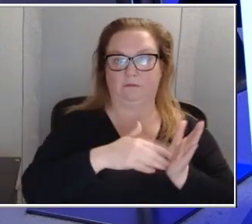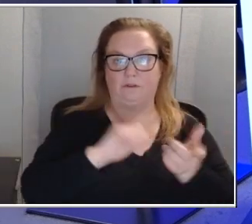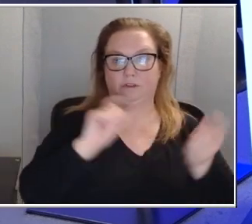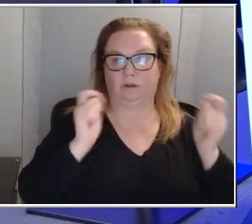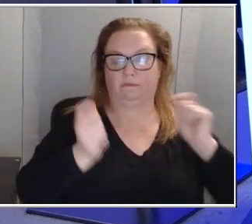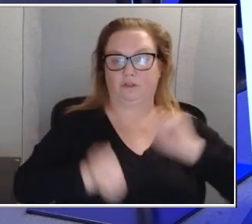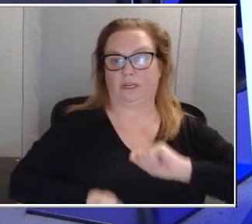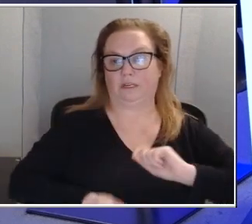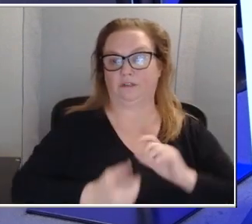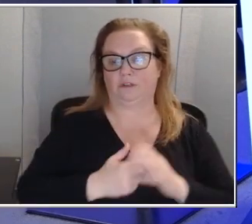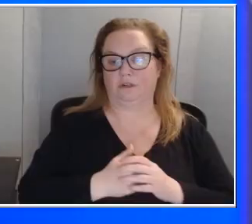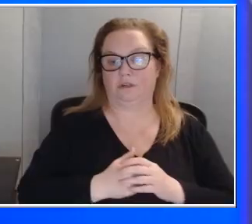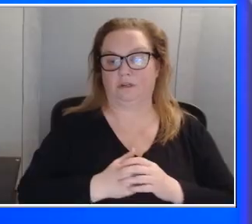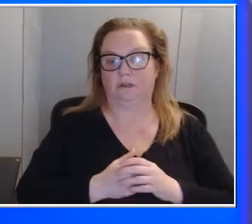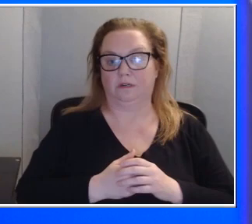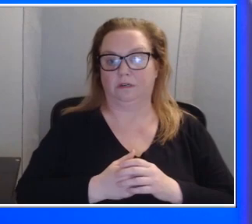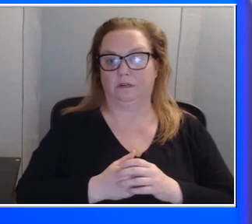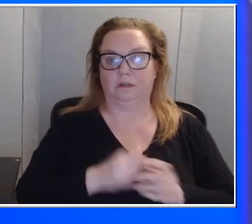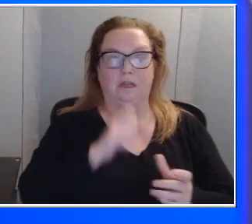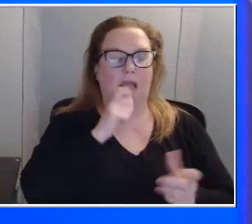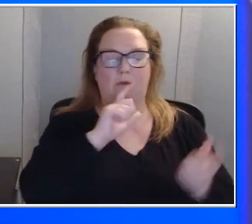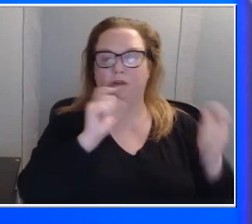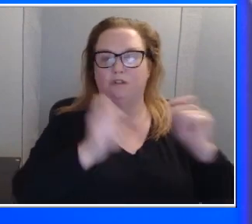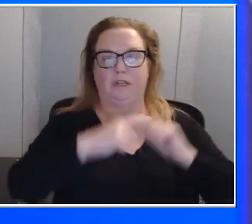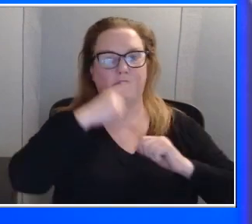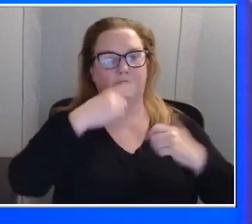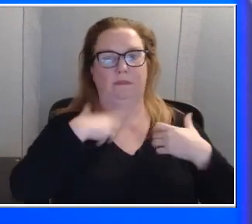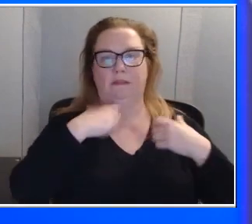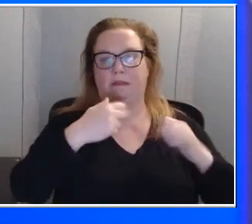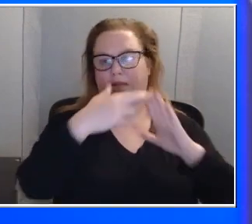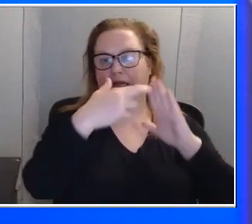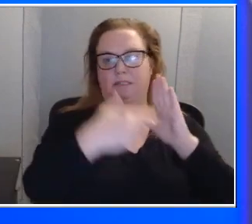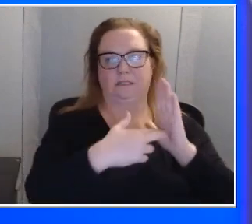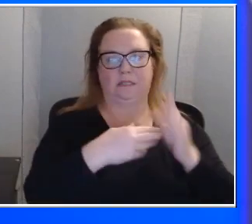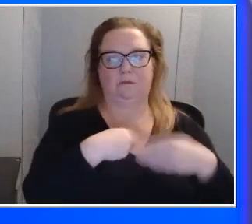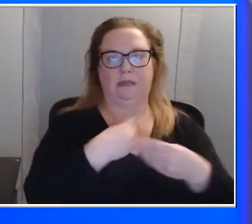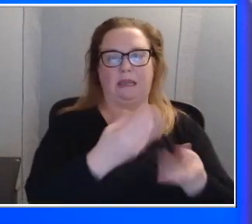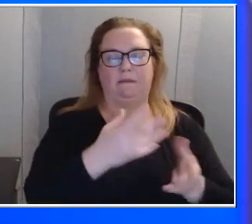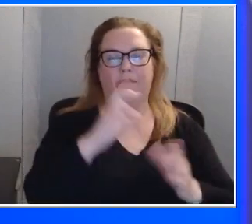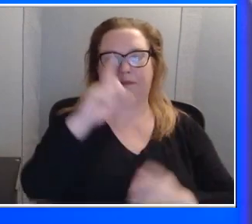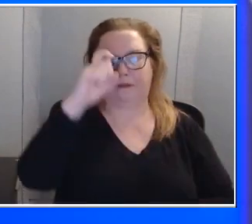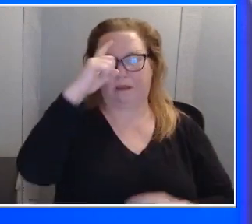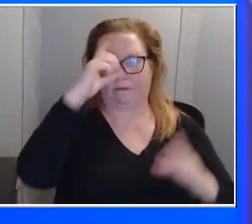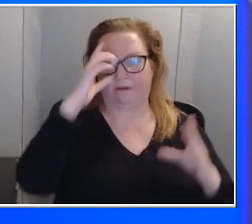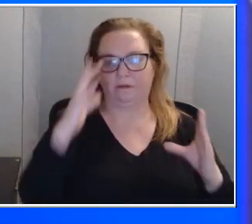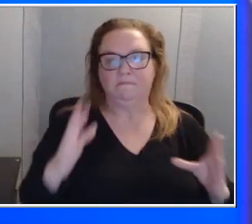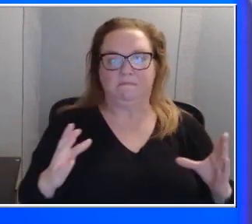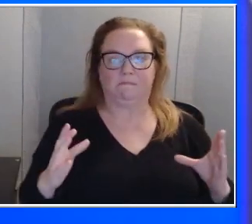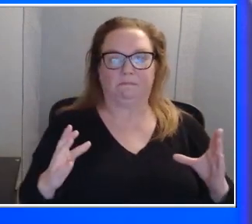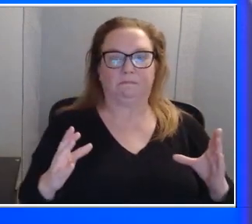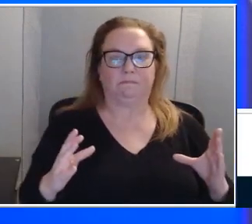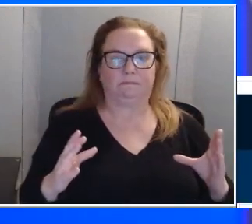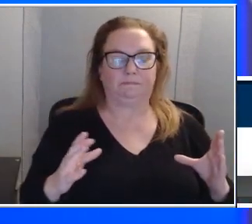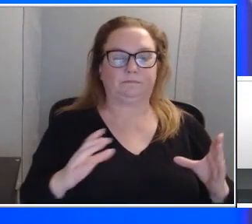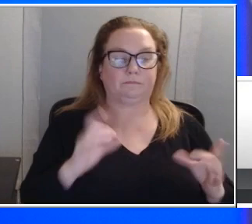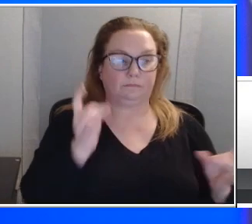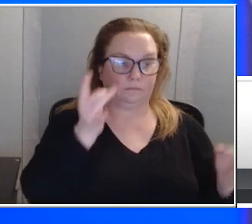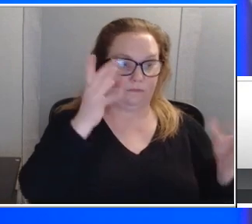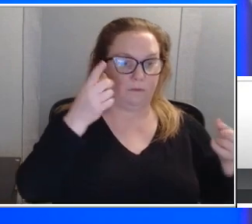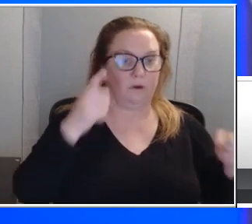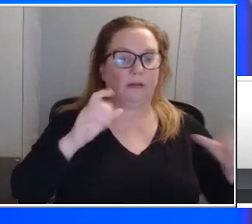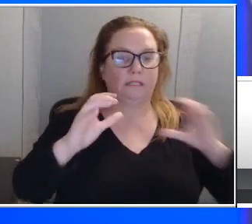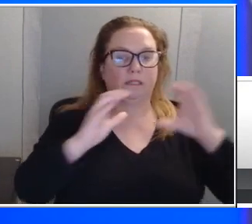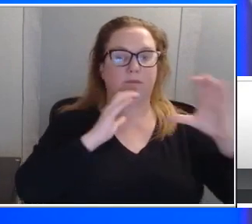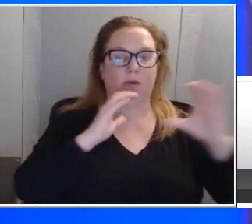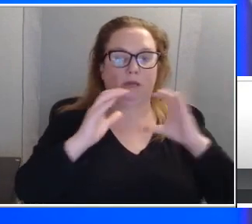decisions? I don't think I would have changed the public health guidance that we gave the governor. I do think that from a crisis communication